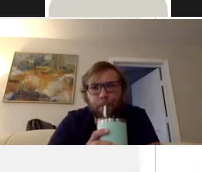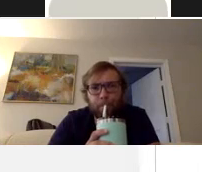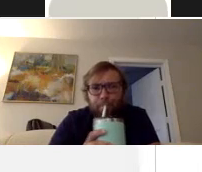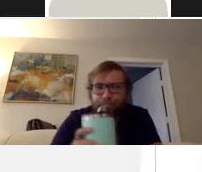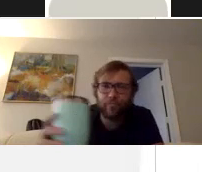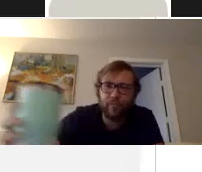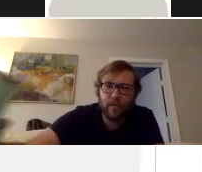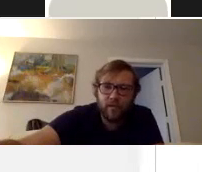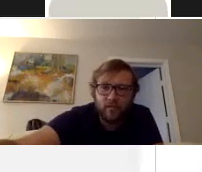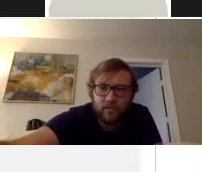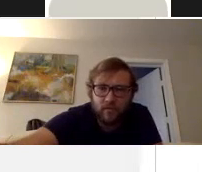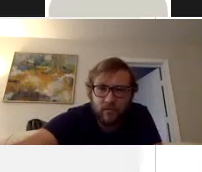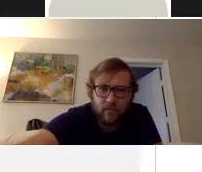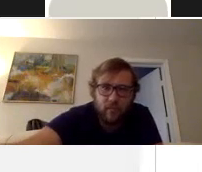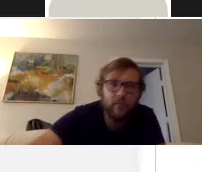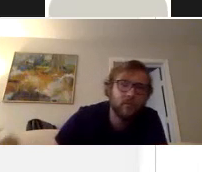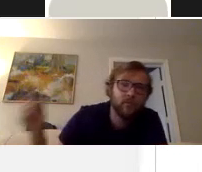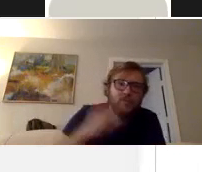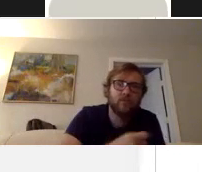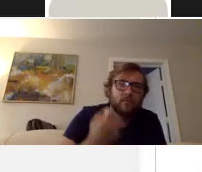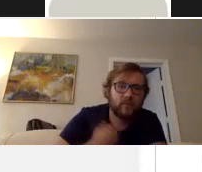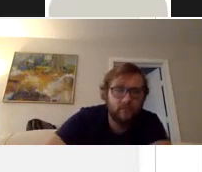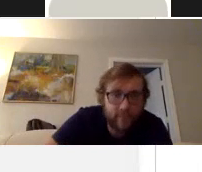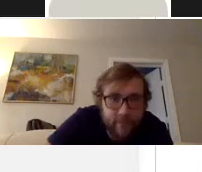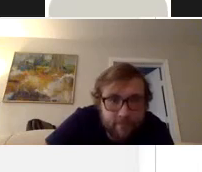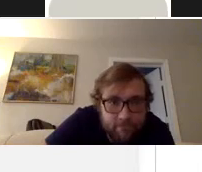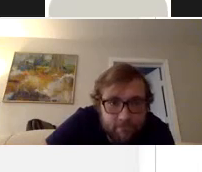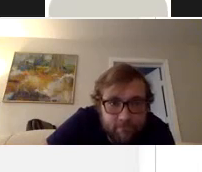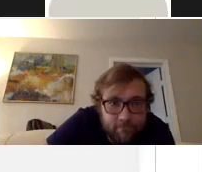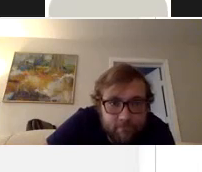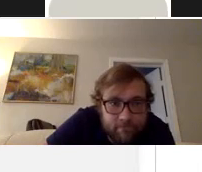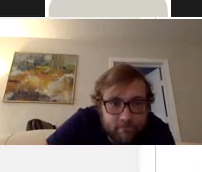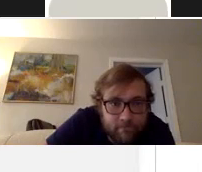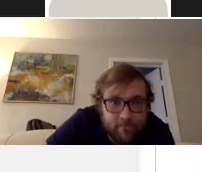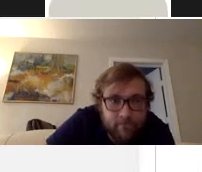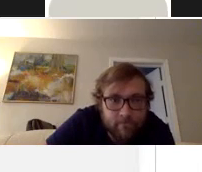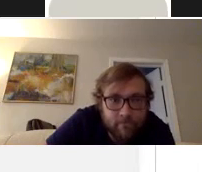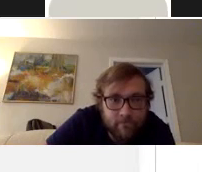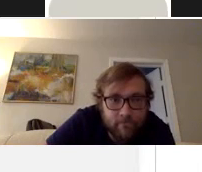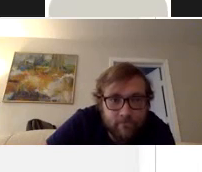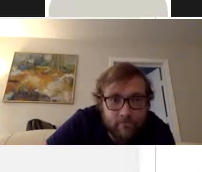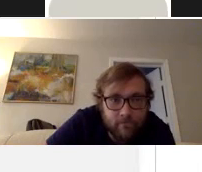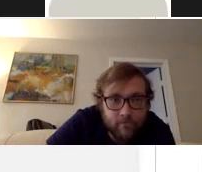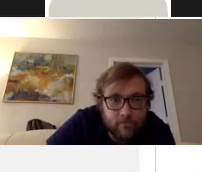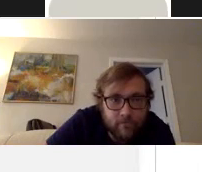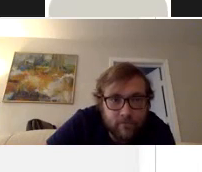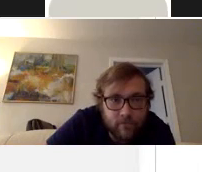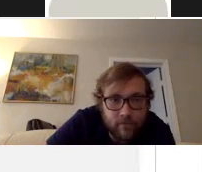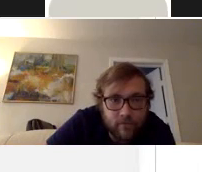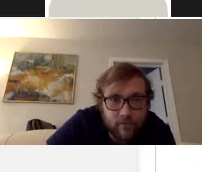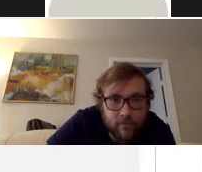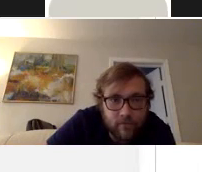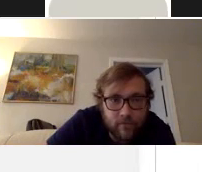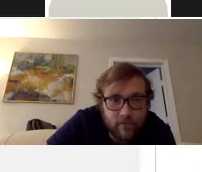So you see, if we're going to describe the moving object, if we're going to describe the motion of the individual that's going